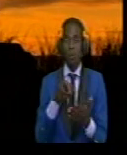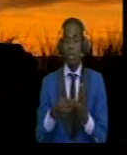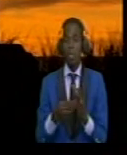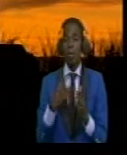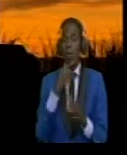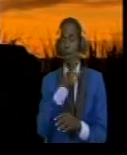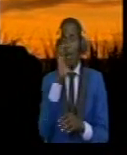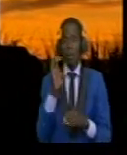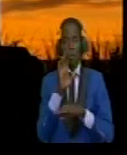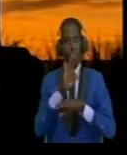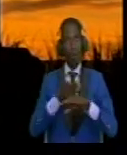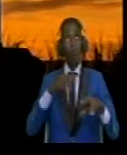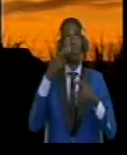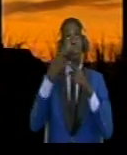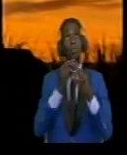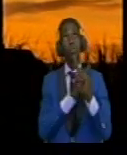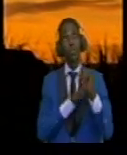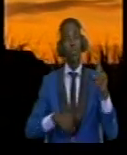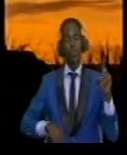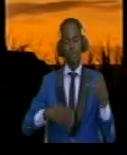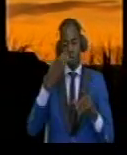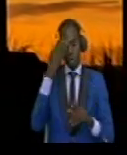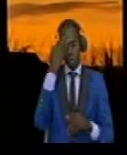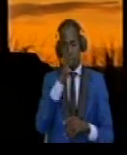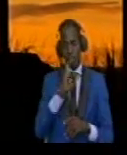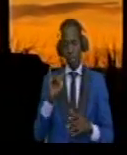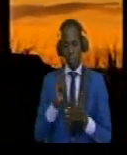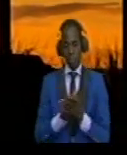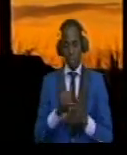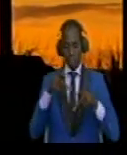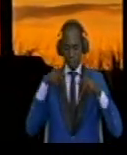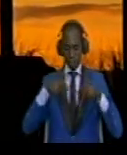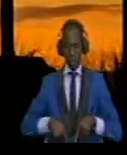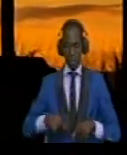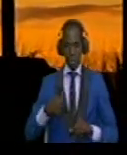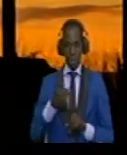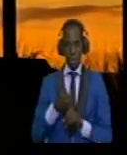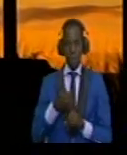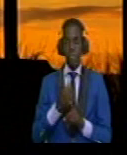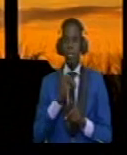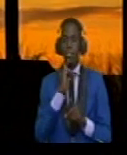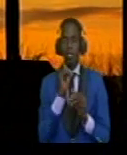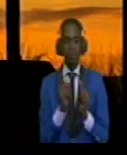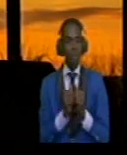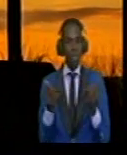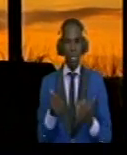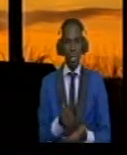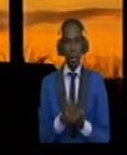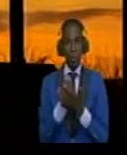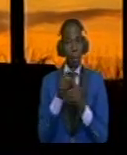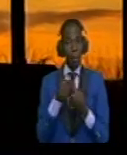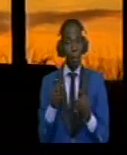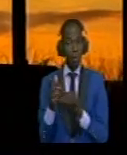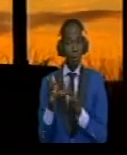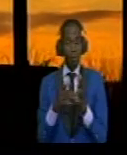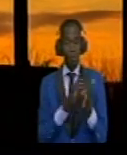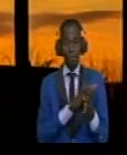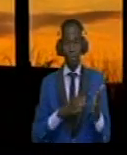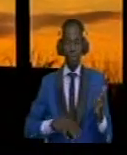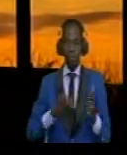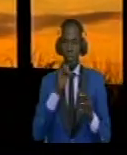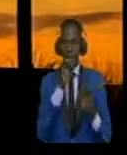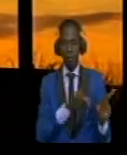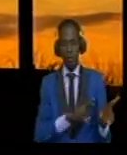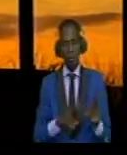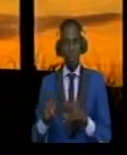of the Lord, knowing you are helpless to save yourself, but Jesus Christ is willing and ready to